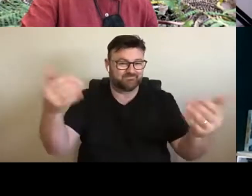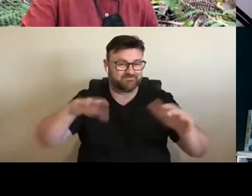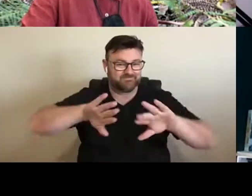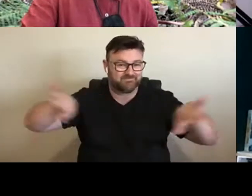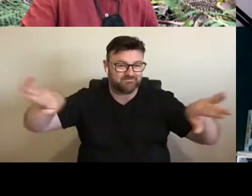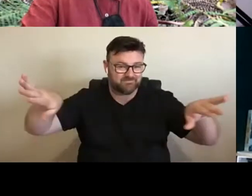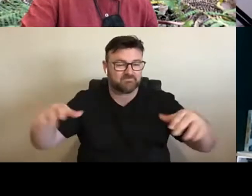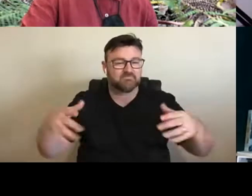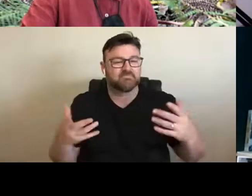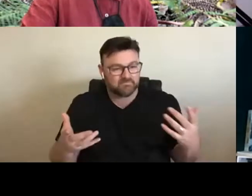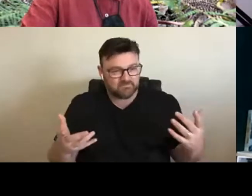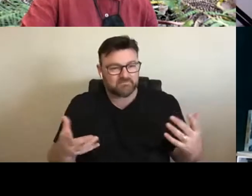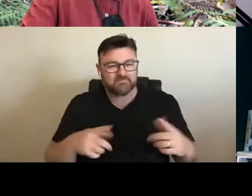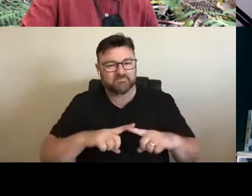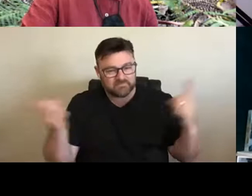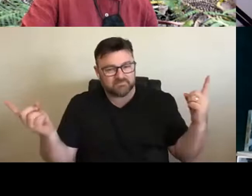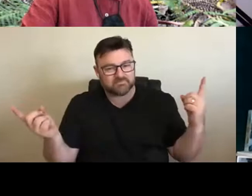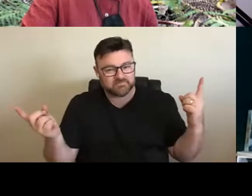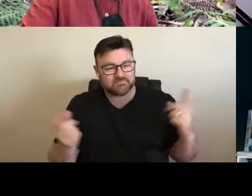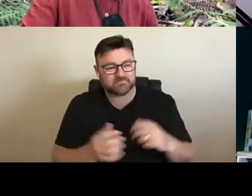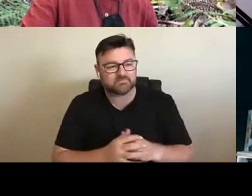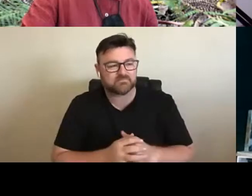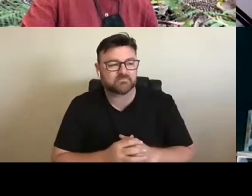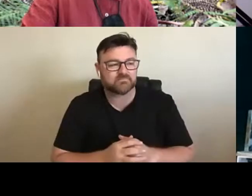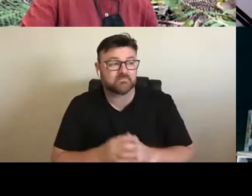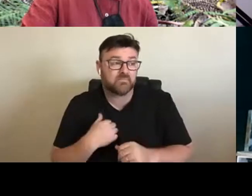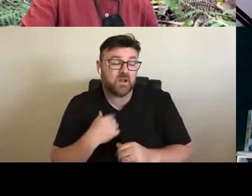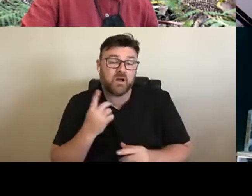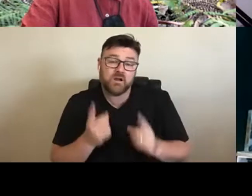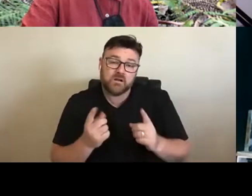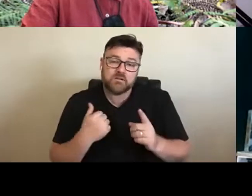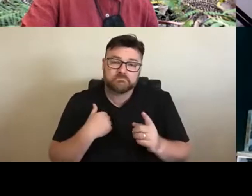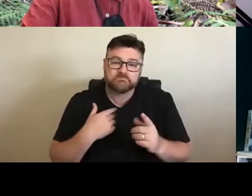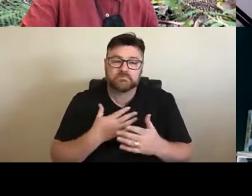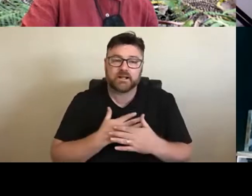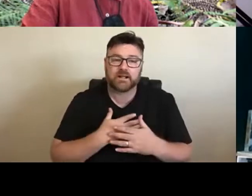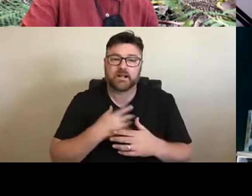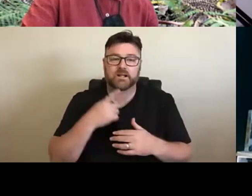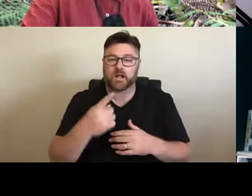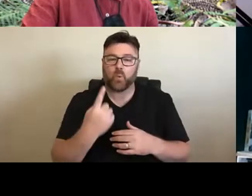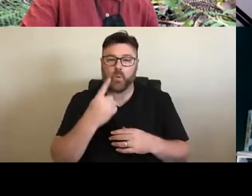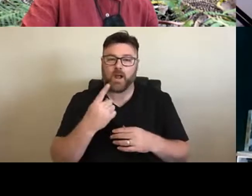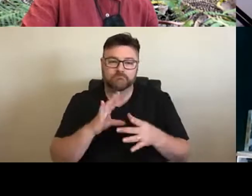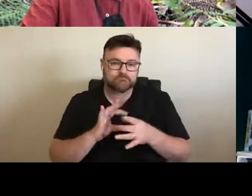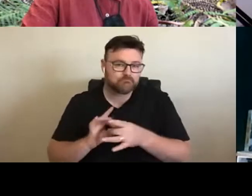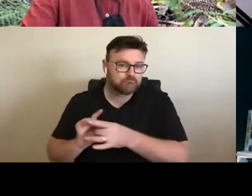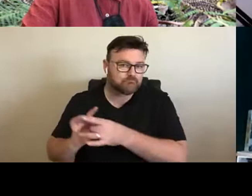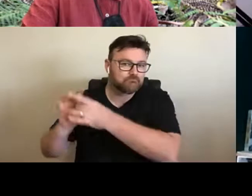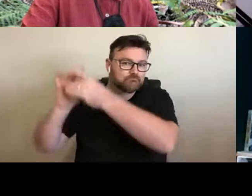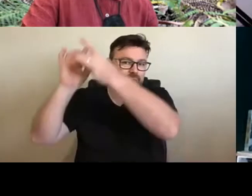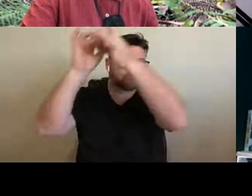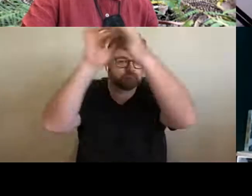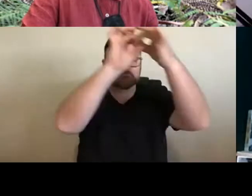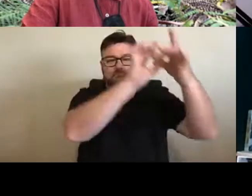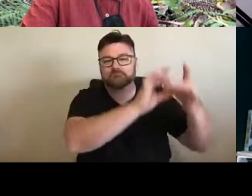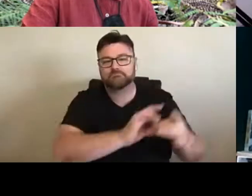that are taking place in cities. But I sort of like to think of it as one big ecology that we're all a part of and